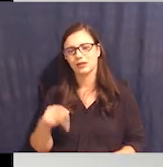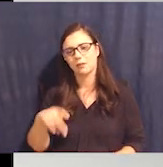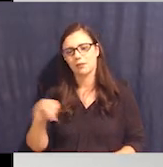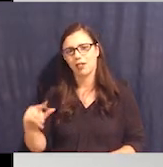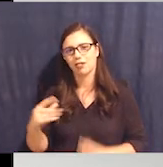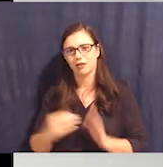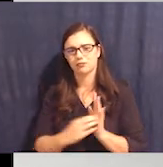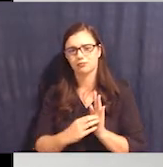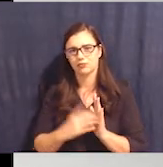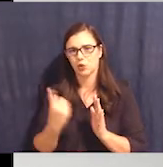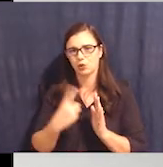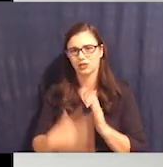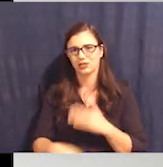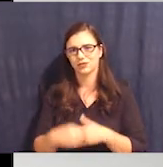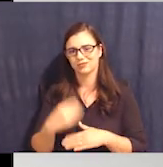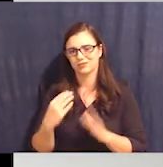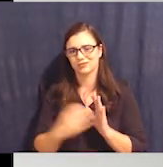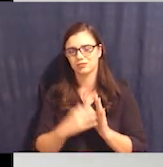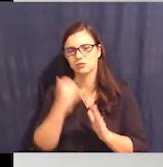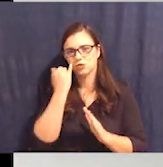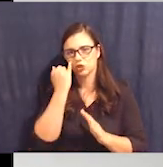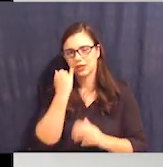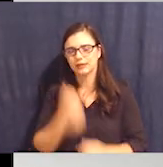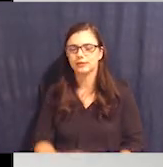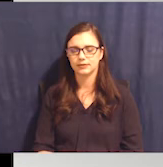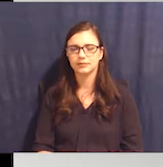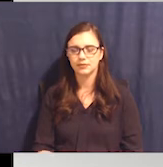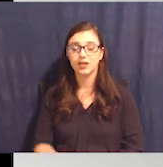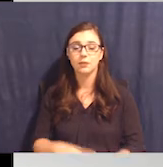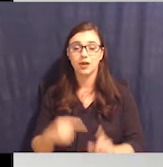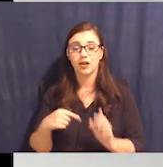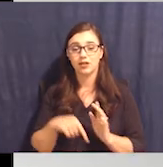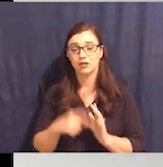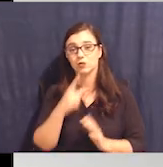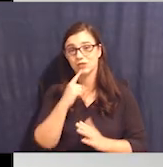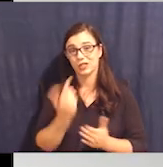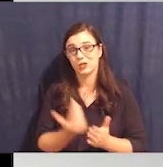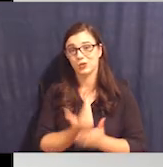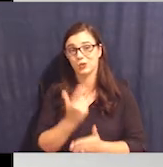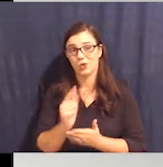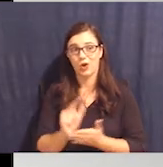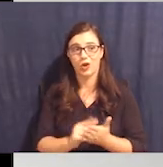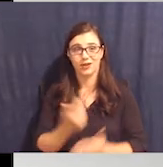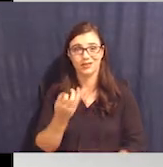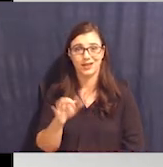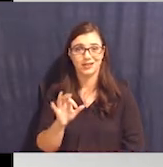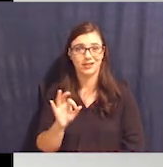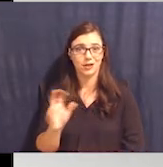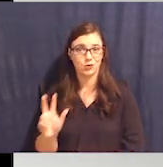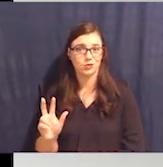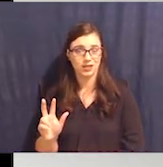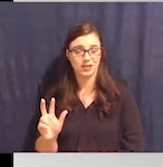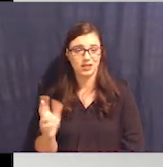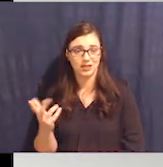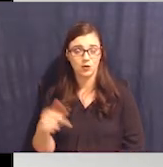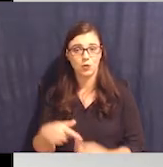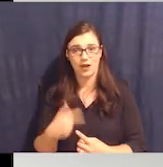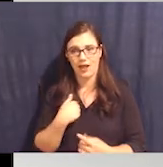in there. We always put that in, so just in case. But this was a really new law,